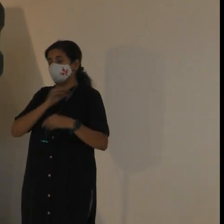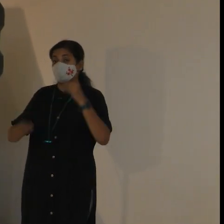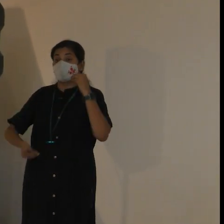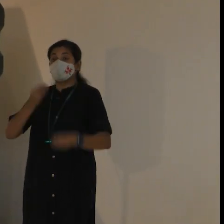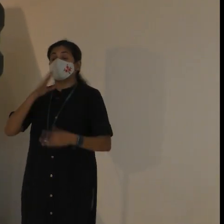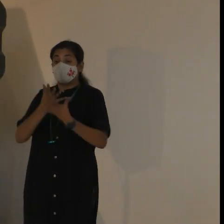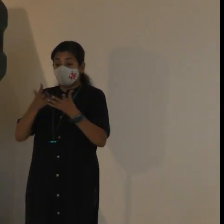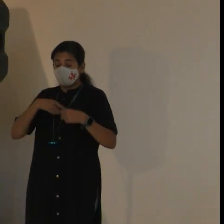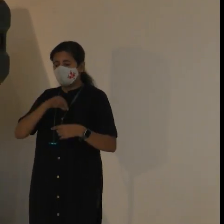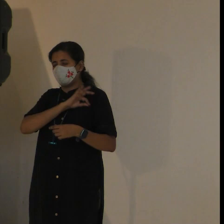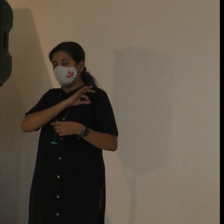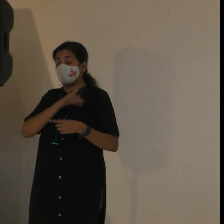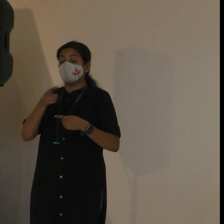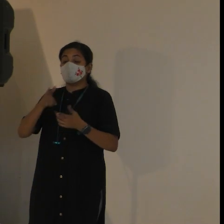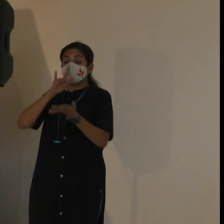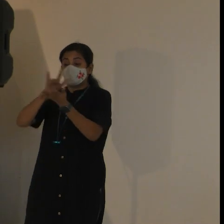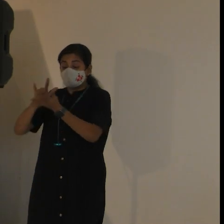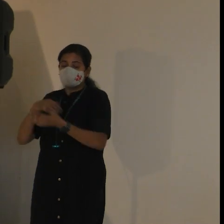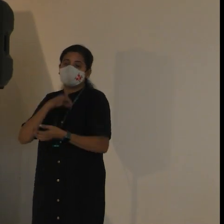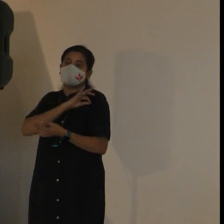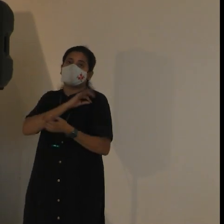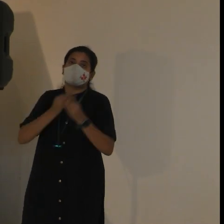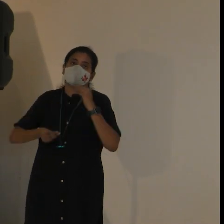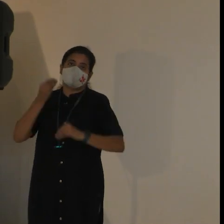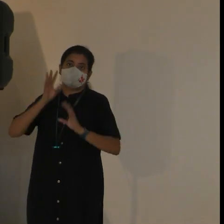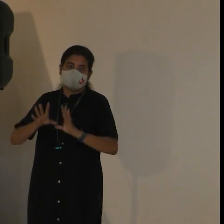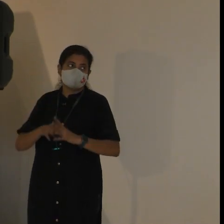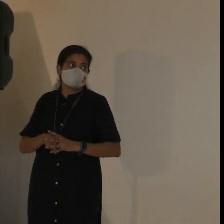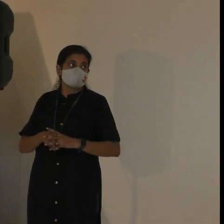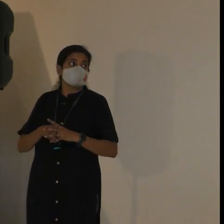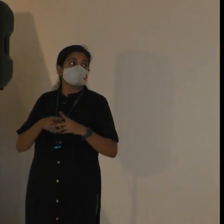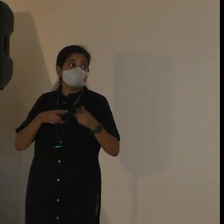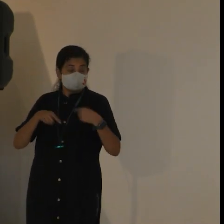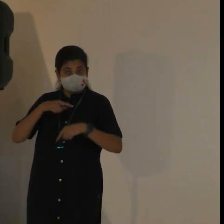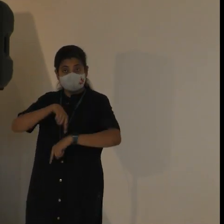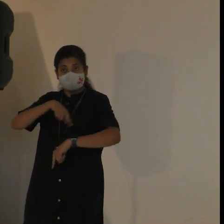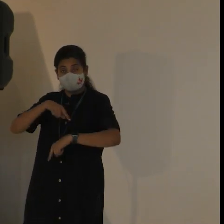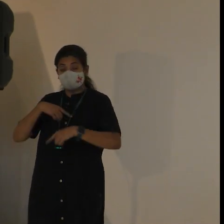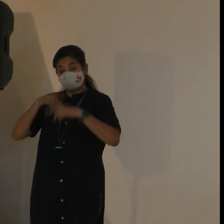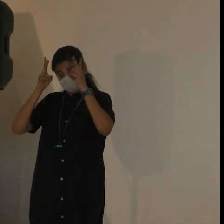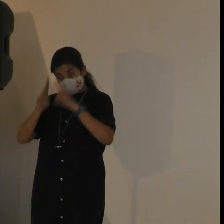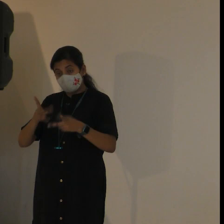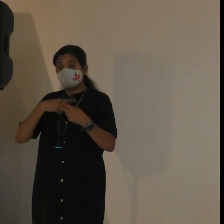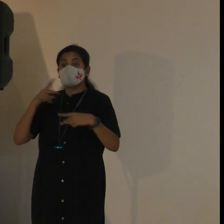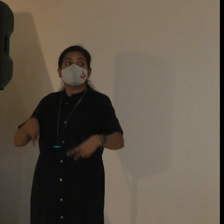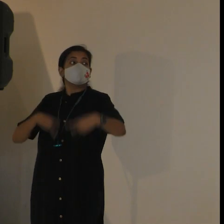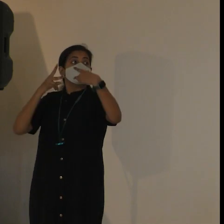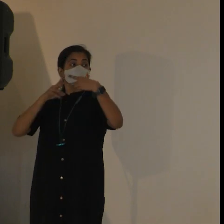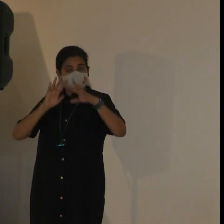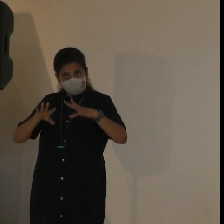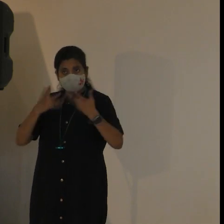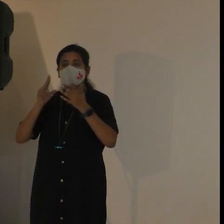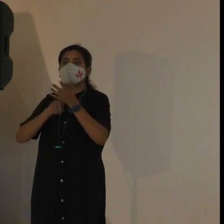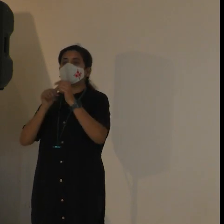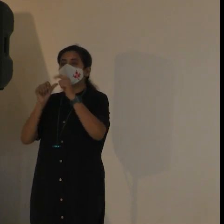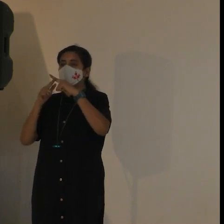we love these objects, we love these spaces, and there are so many times when we're on video calls, either with them or with